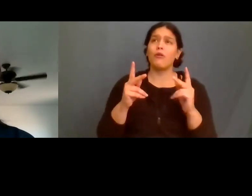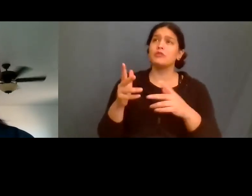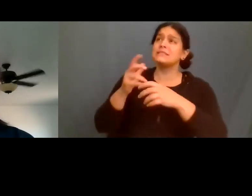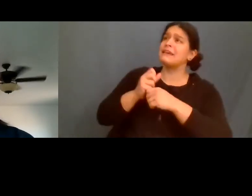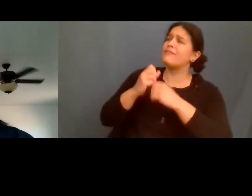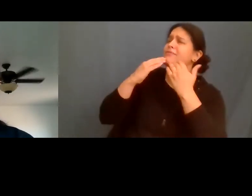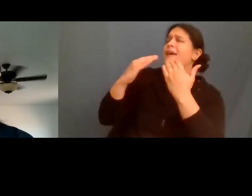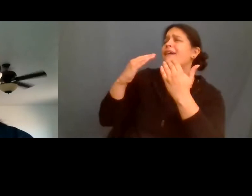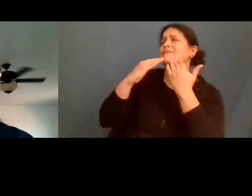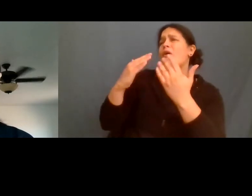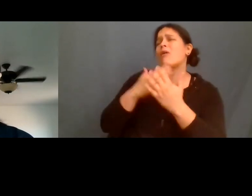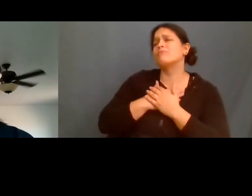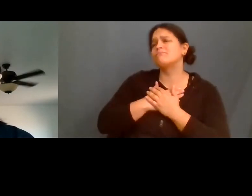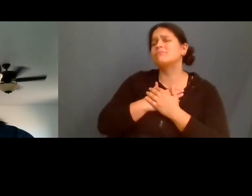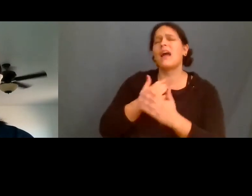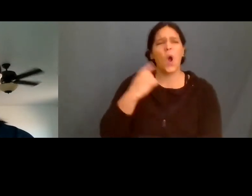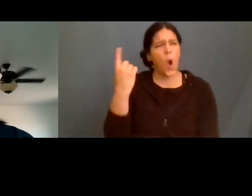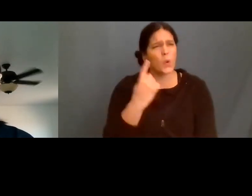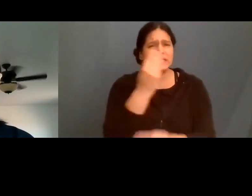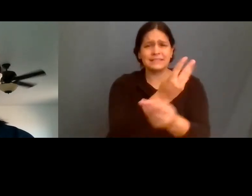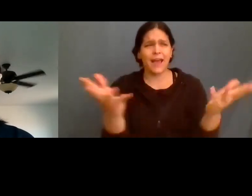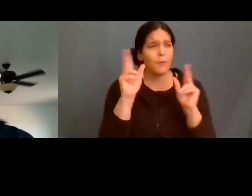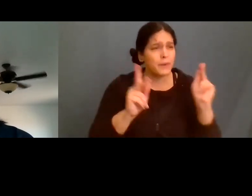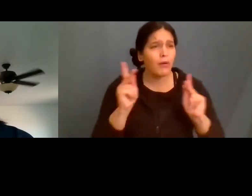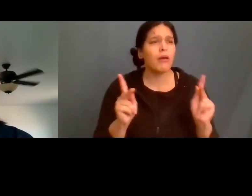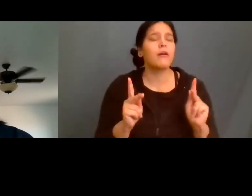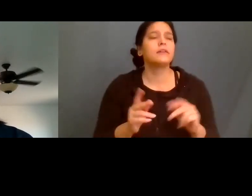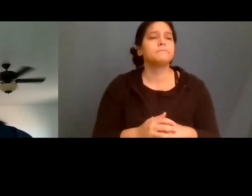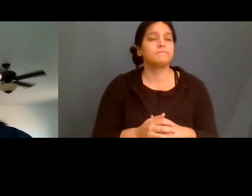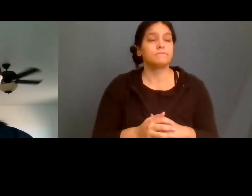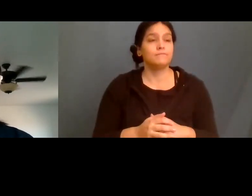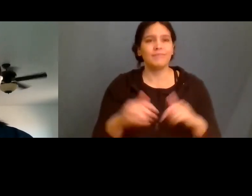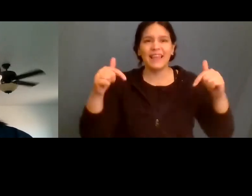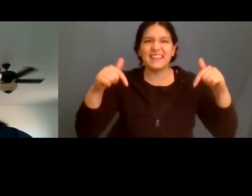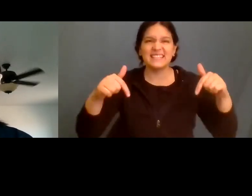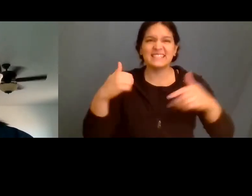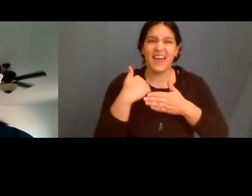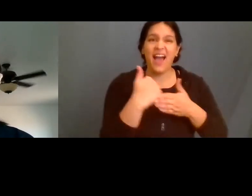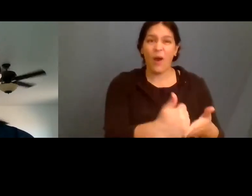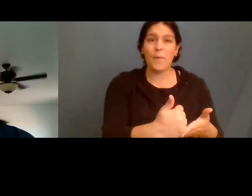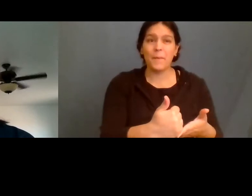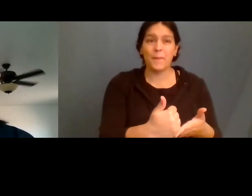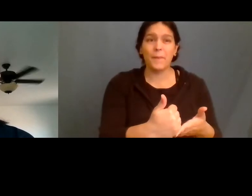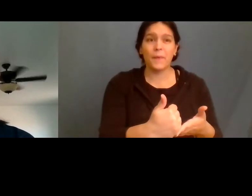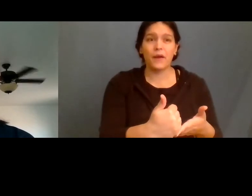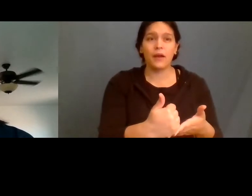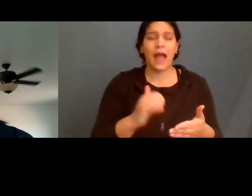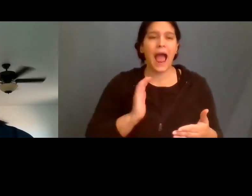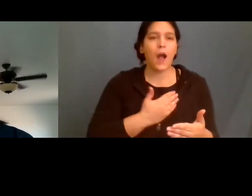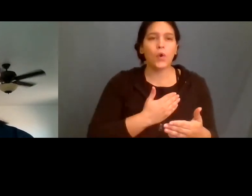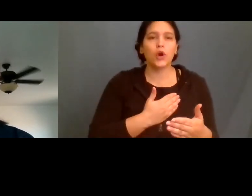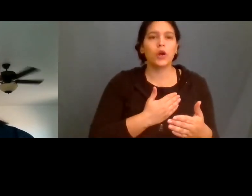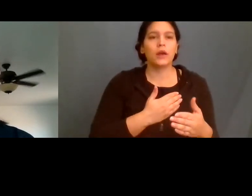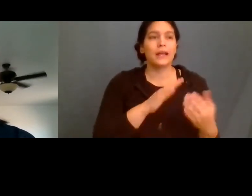always tell the people that, you know, this is coming, this is the help that our own community member